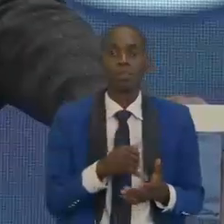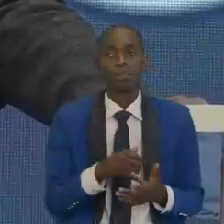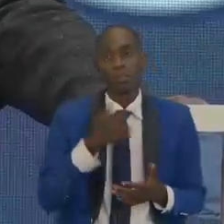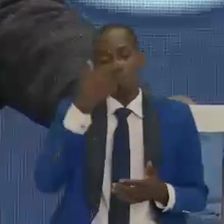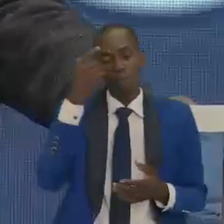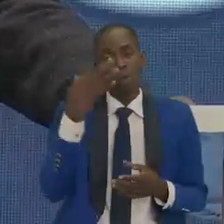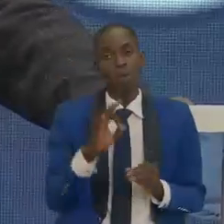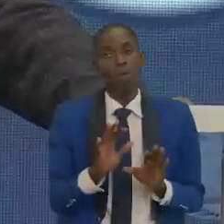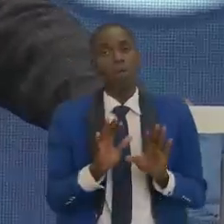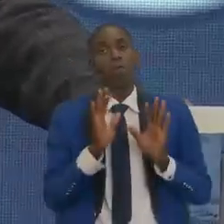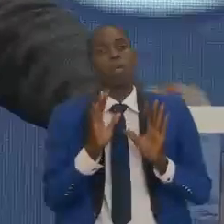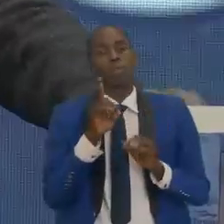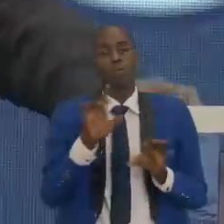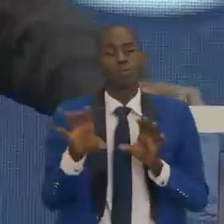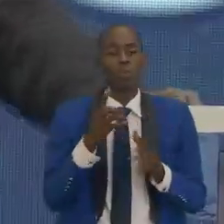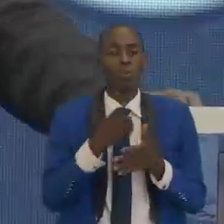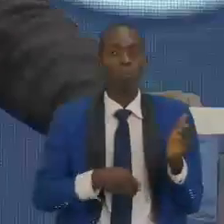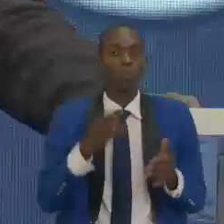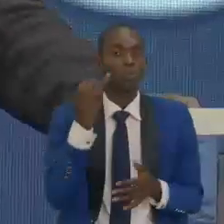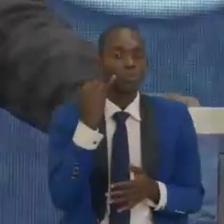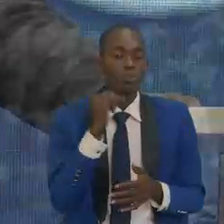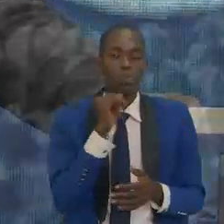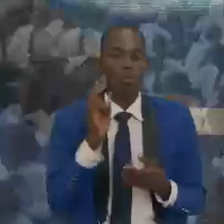do what you shouldn't be doing.